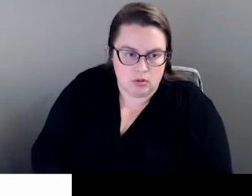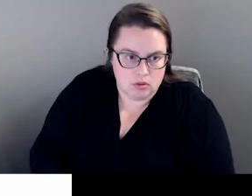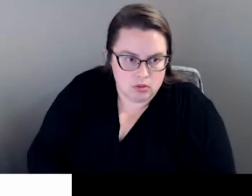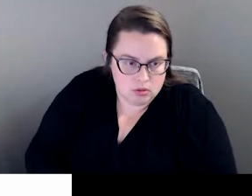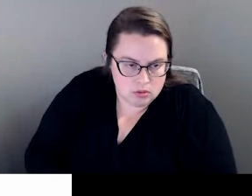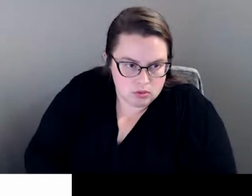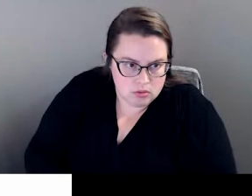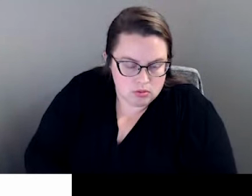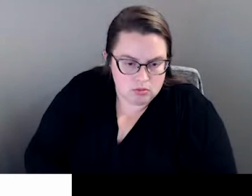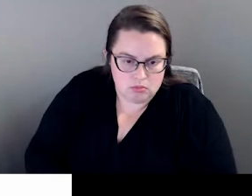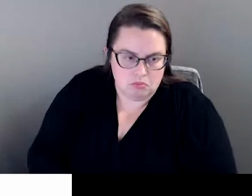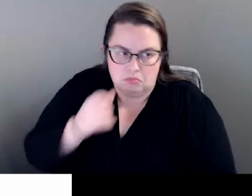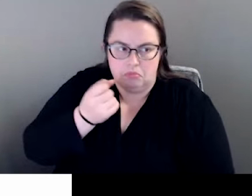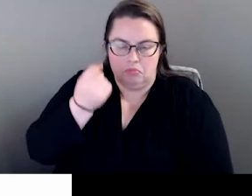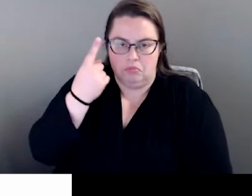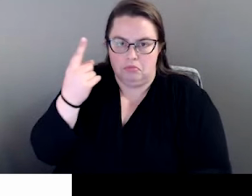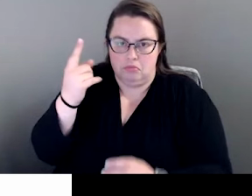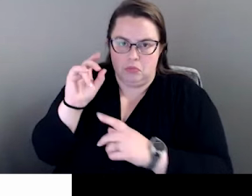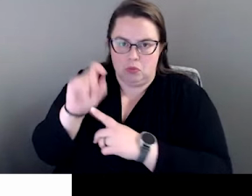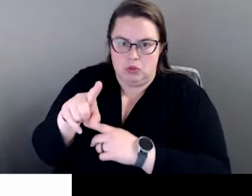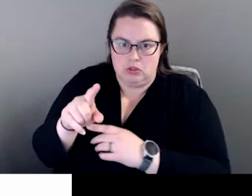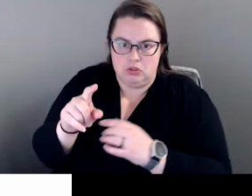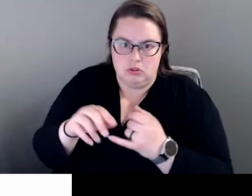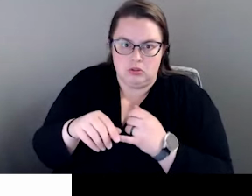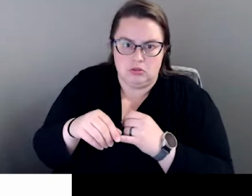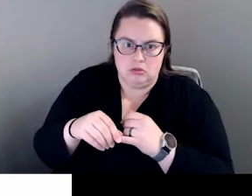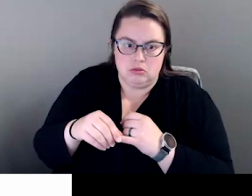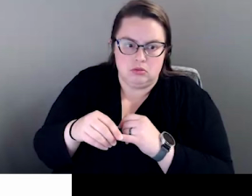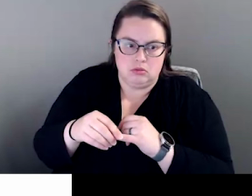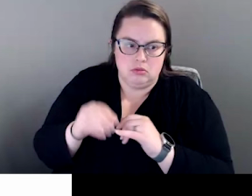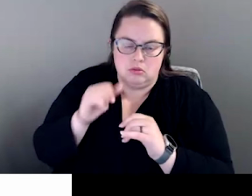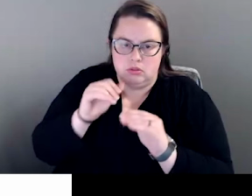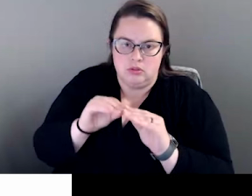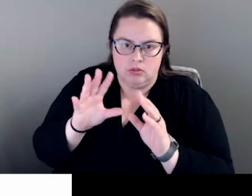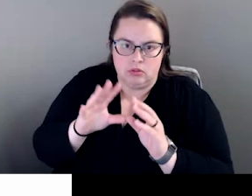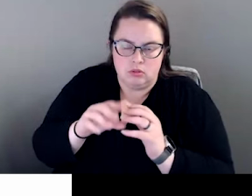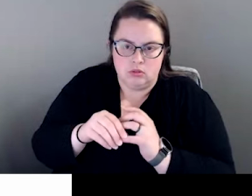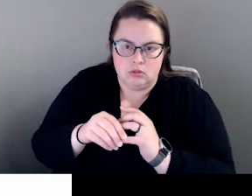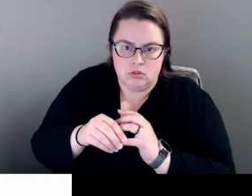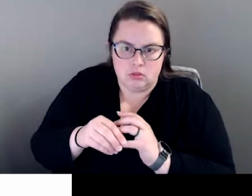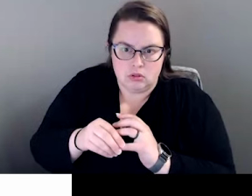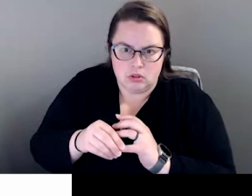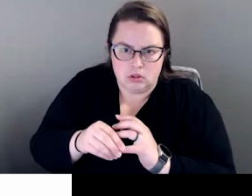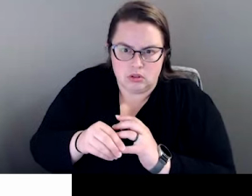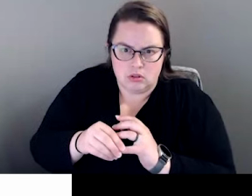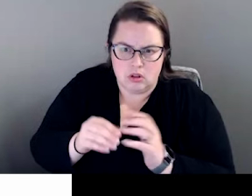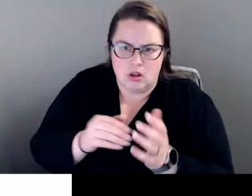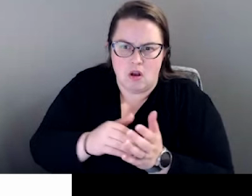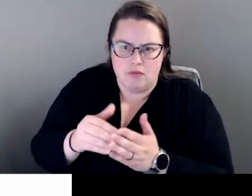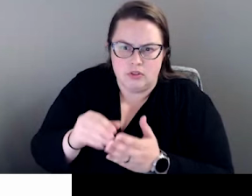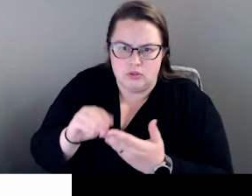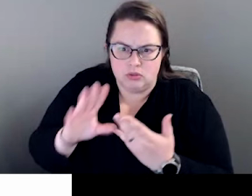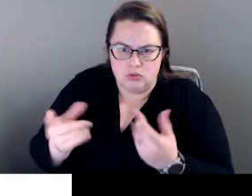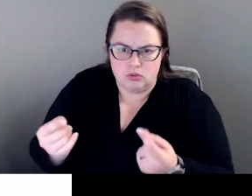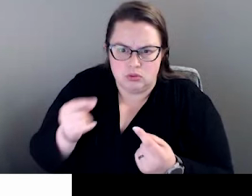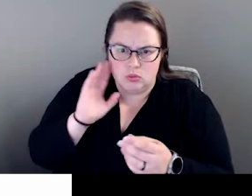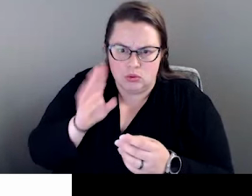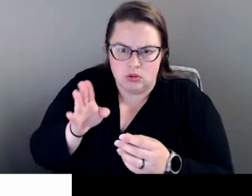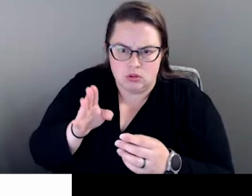this incorporated actually. And a lot of times what the student will do is they'll drop out, they'll just go to